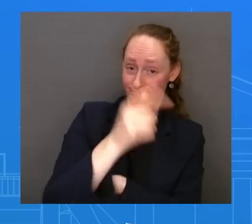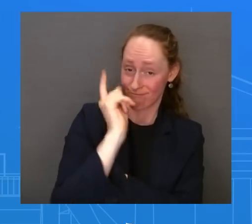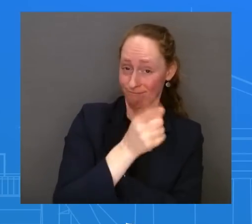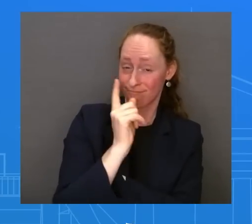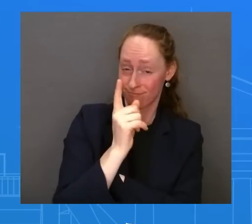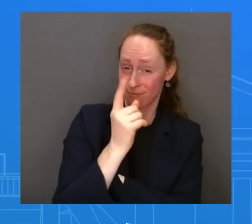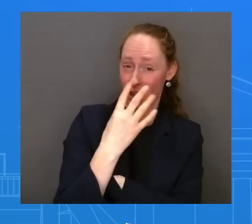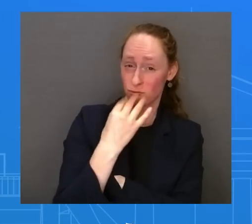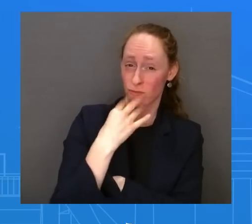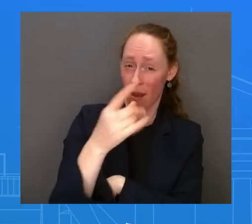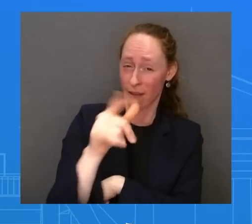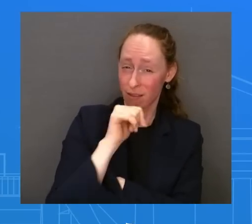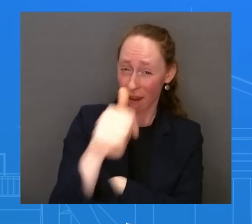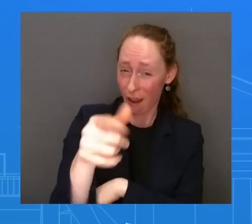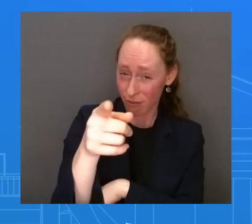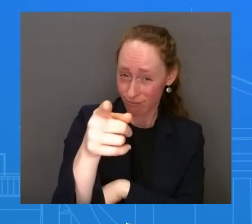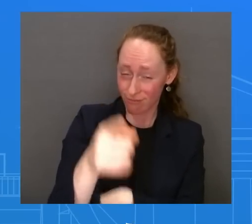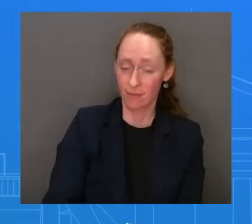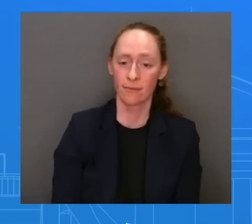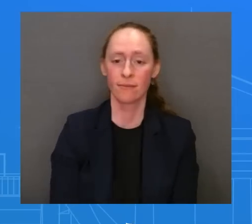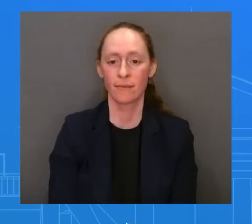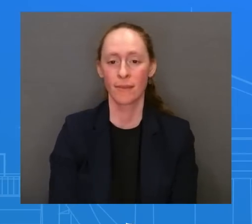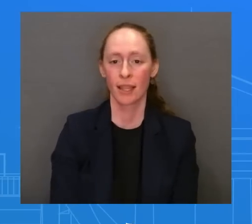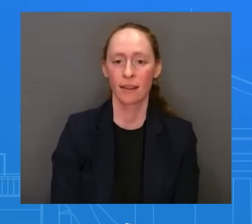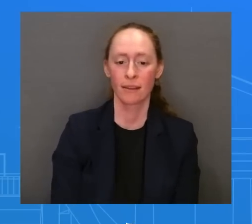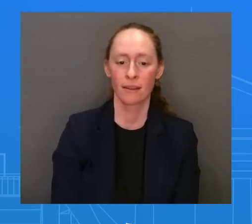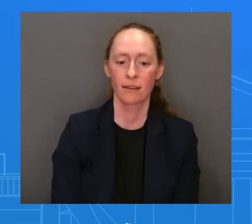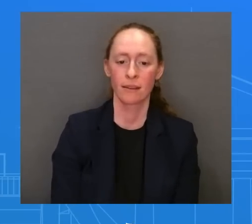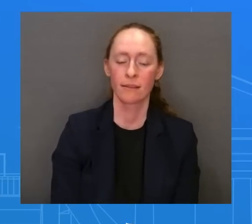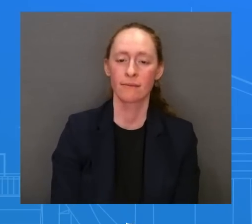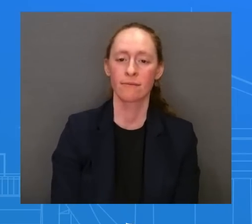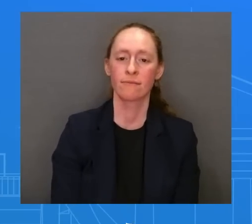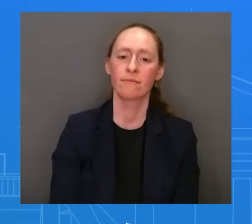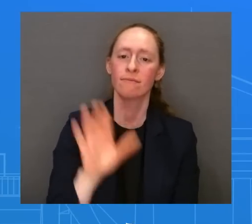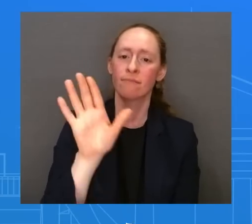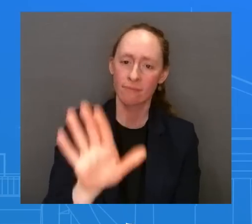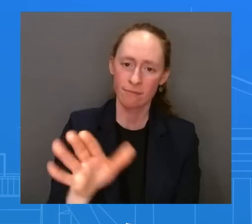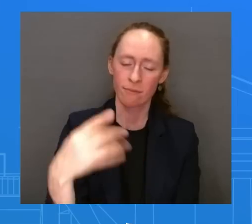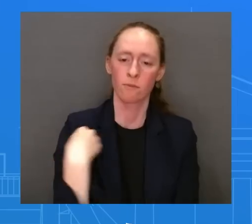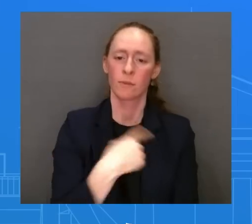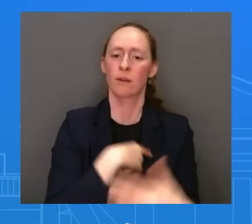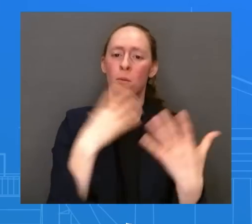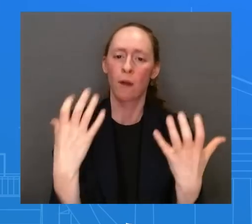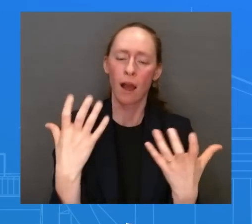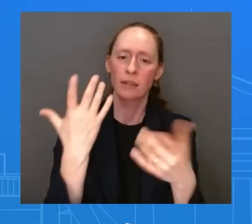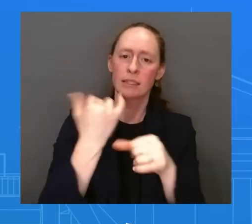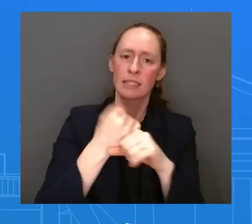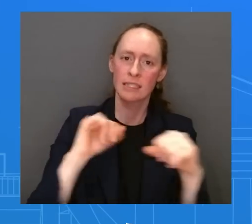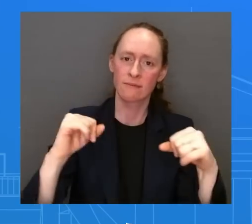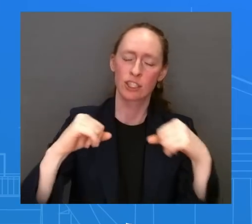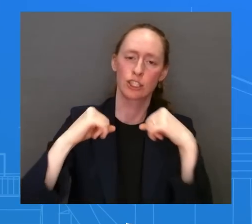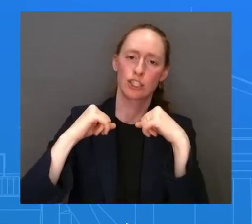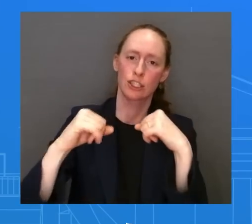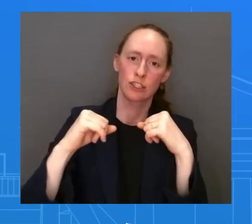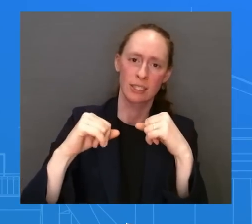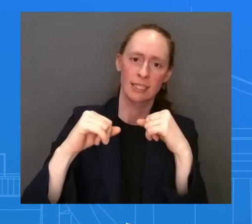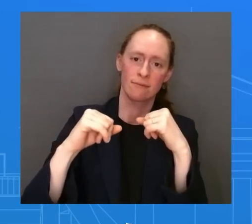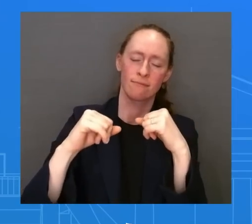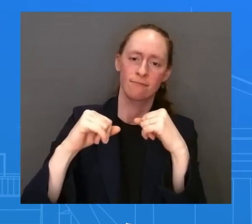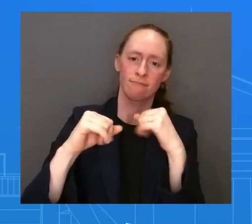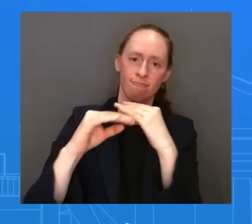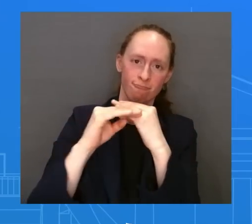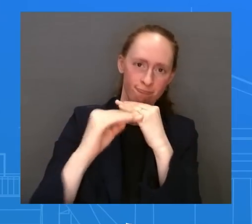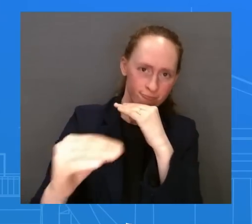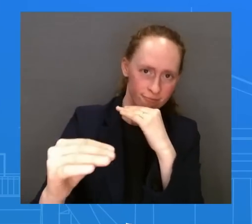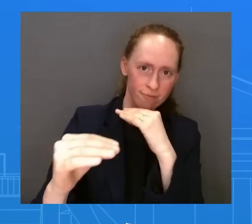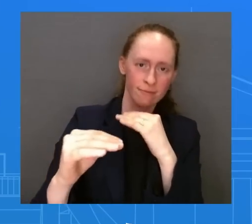is is uh Safety and Security the side we're taking on is the status quo the side that we're taking is